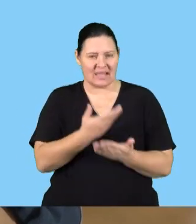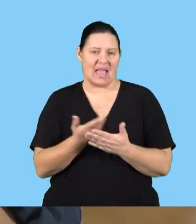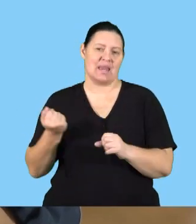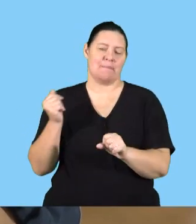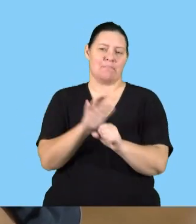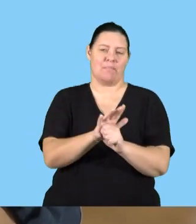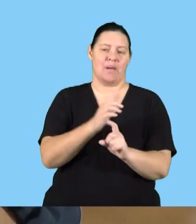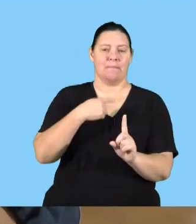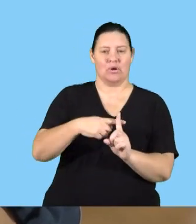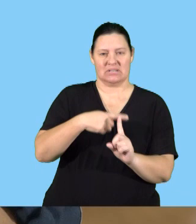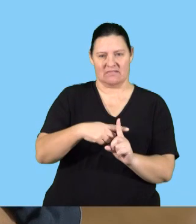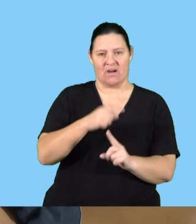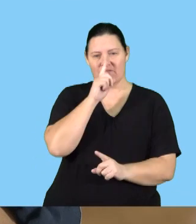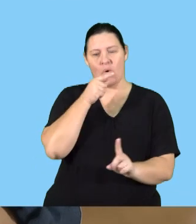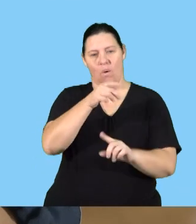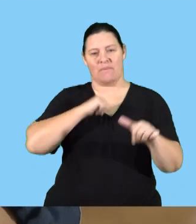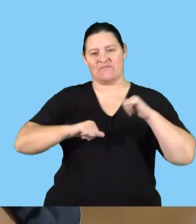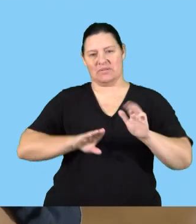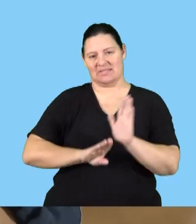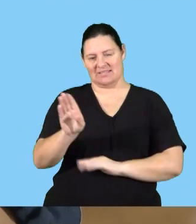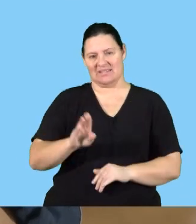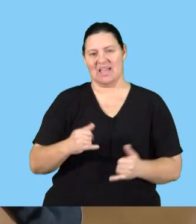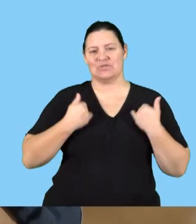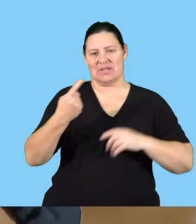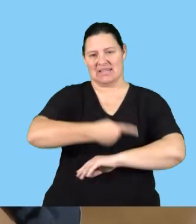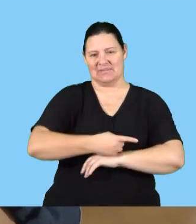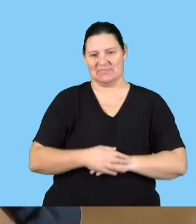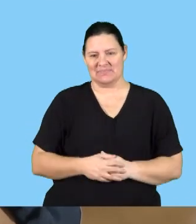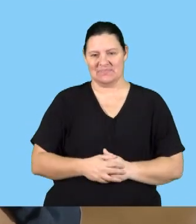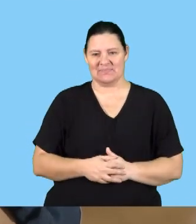will impact positively to your performance.